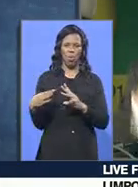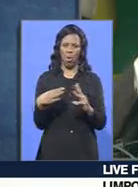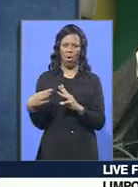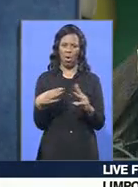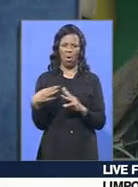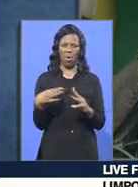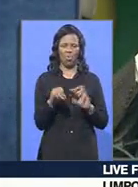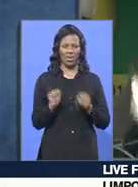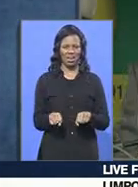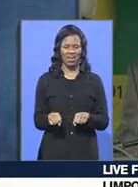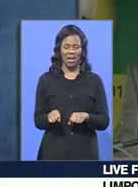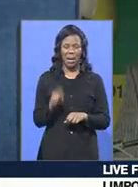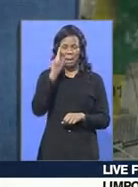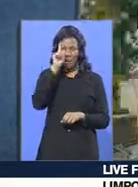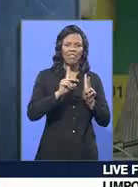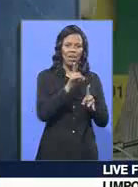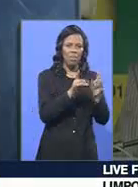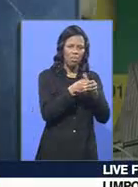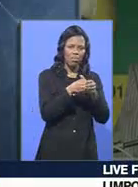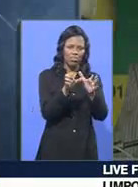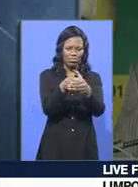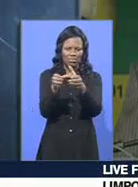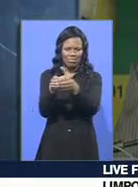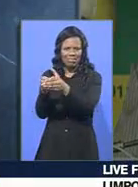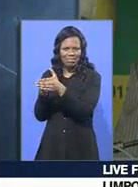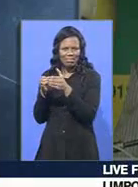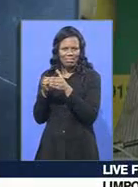While Madiba tried hard pressers,